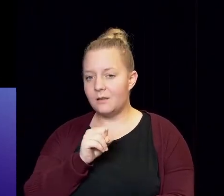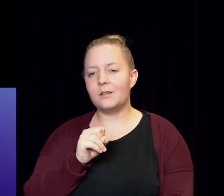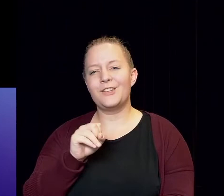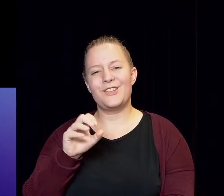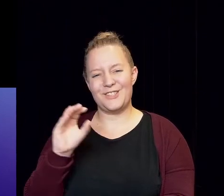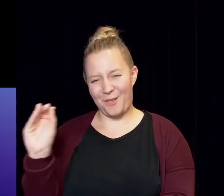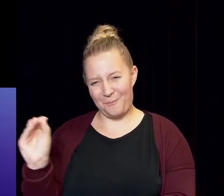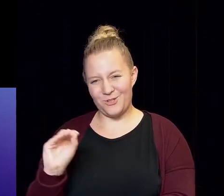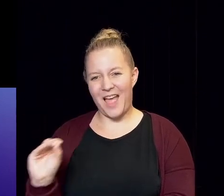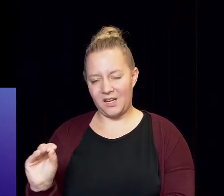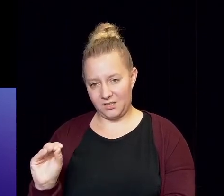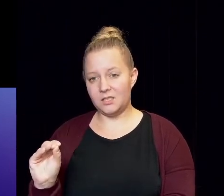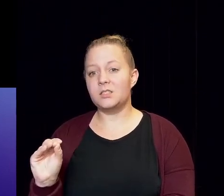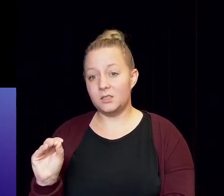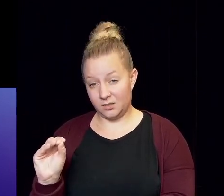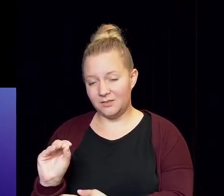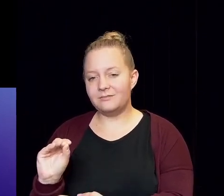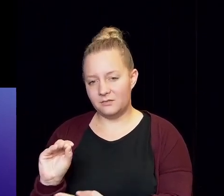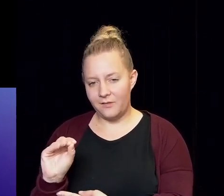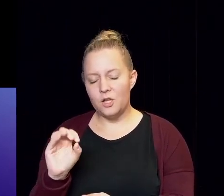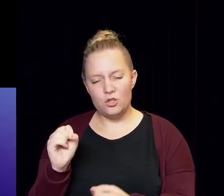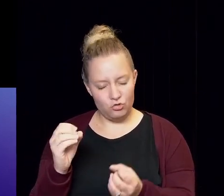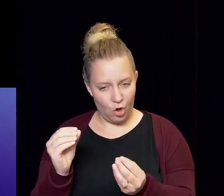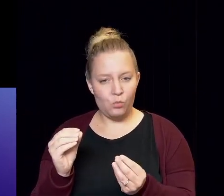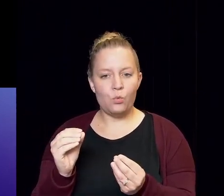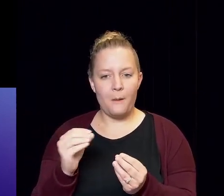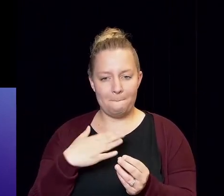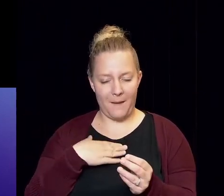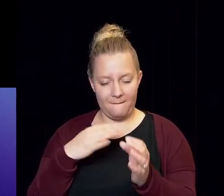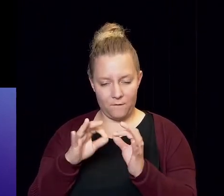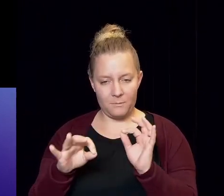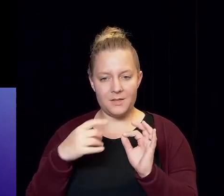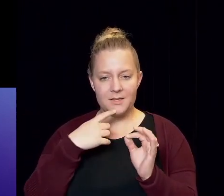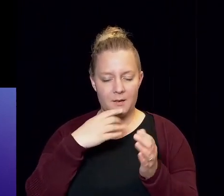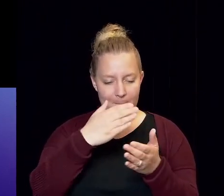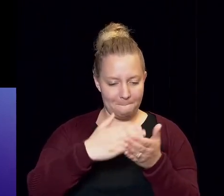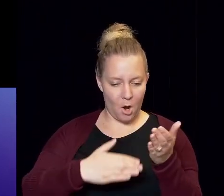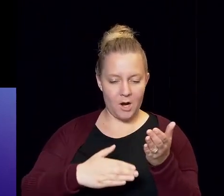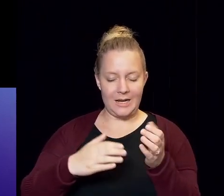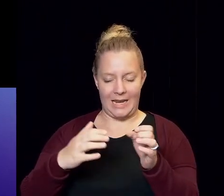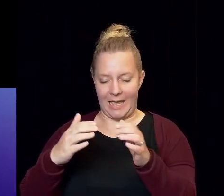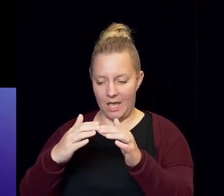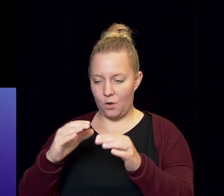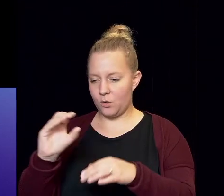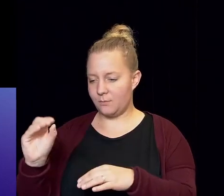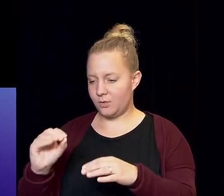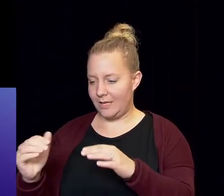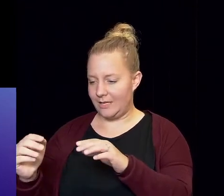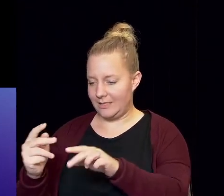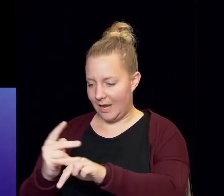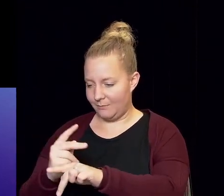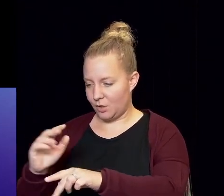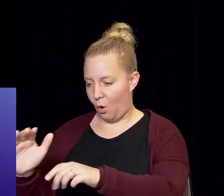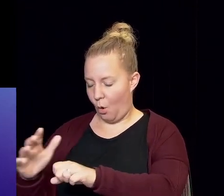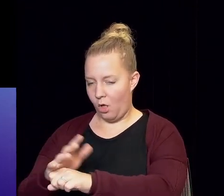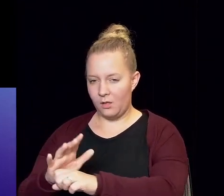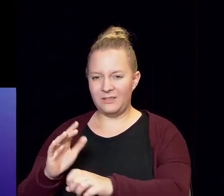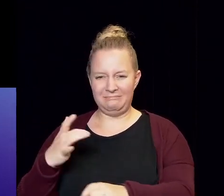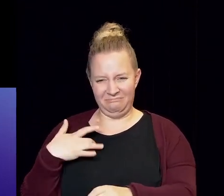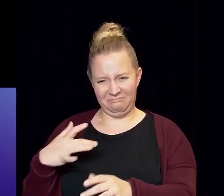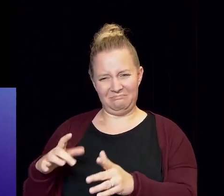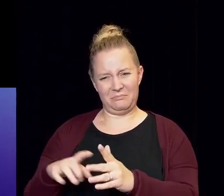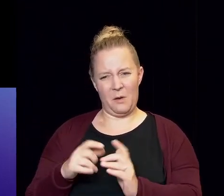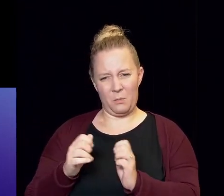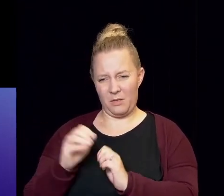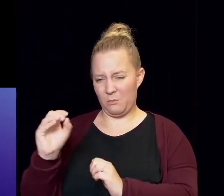the percent. So in my formula, where it says part equals percent times whole, I usually like to start with my